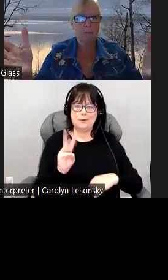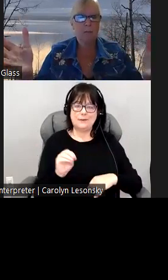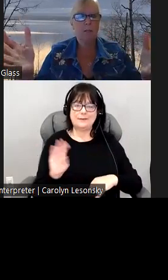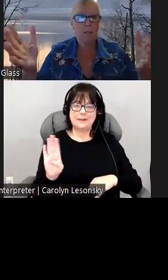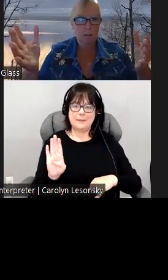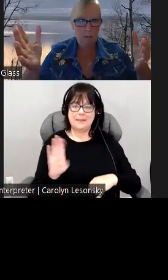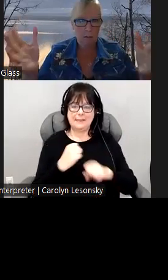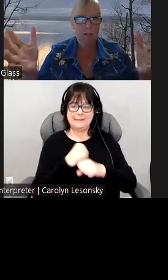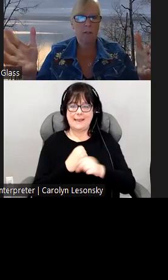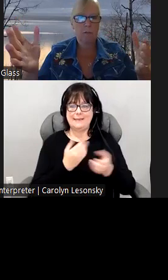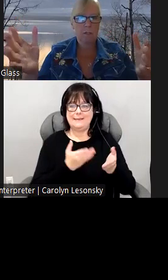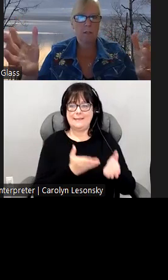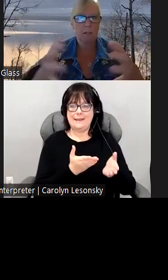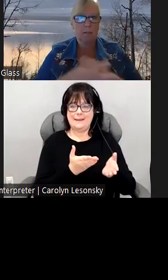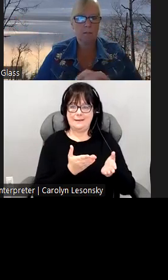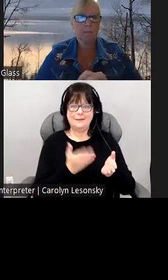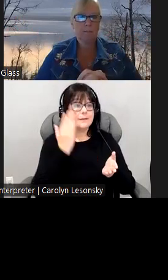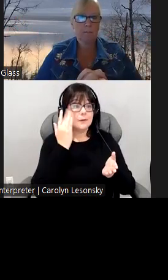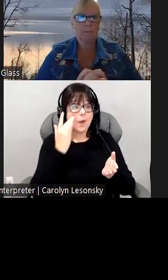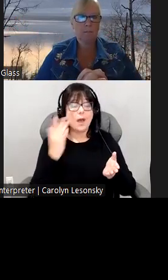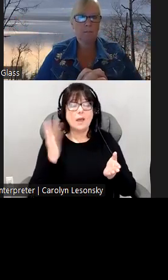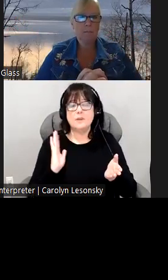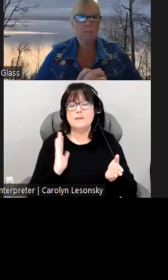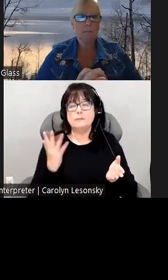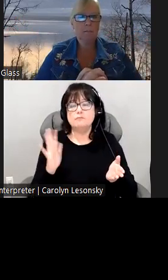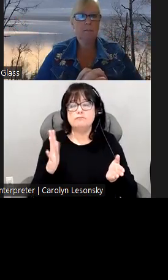active earlier in the fiscal year.